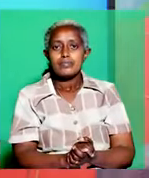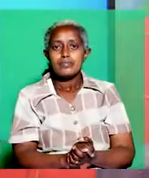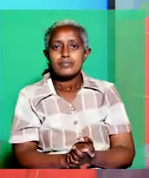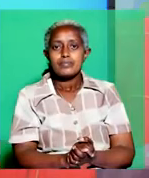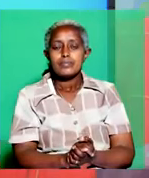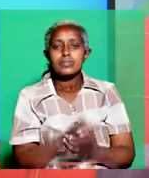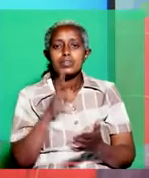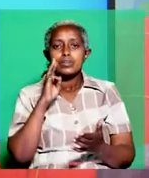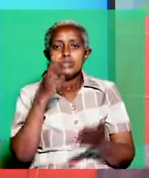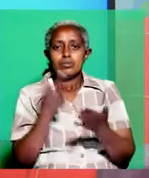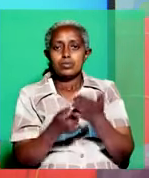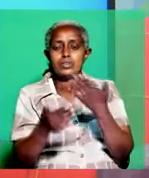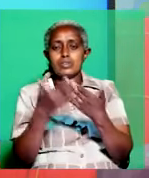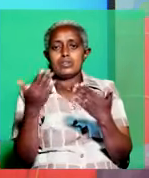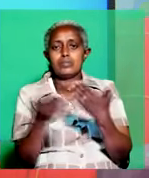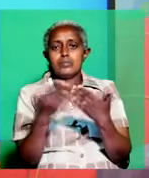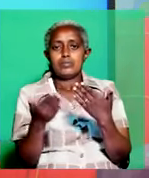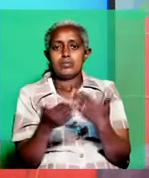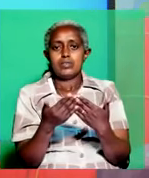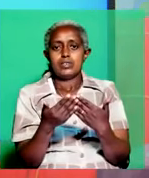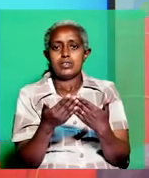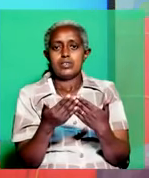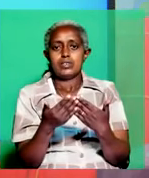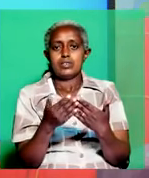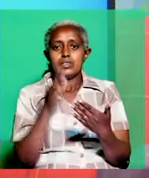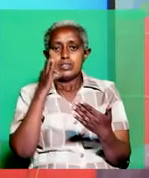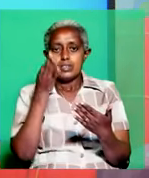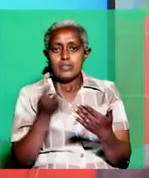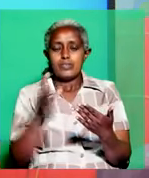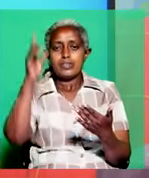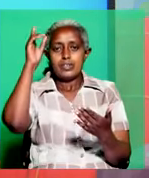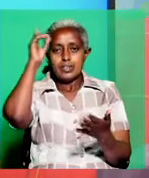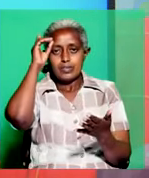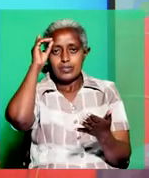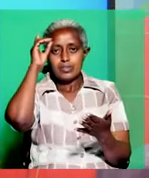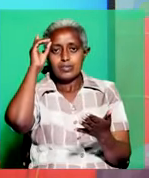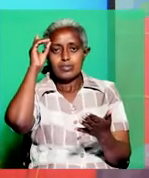will be t simply f derivative of